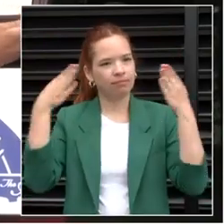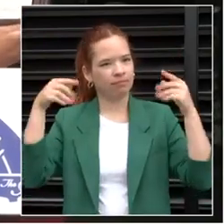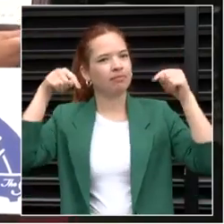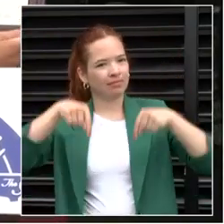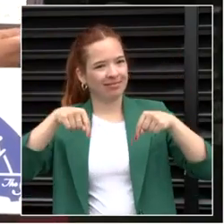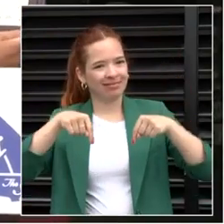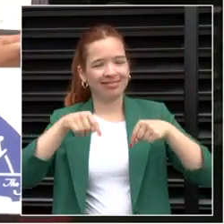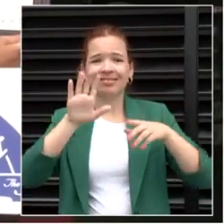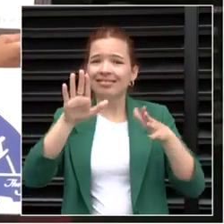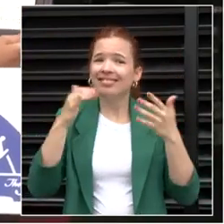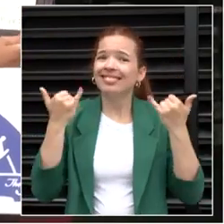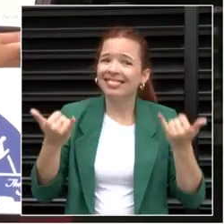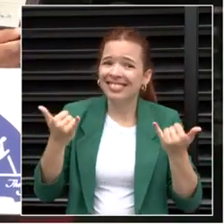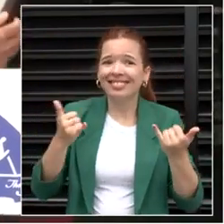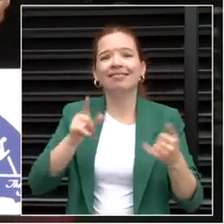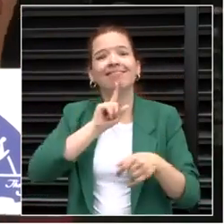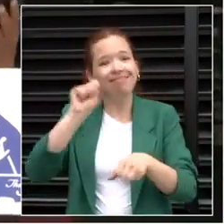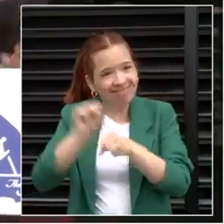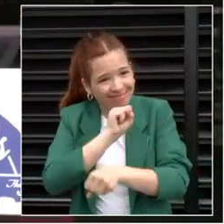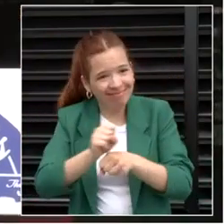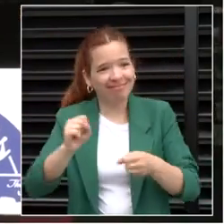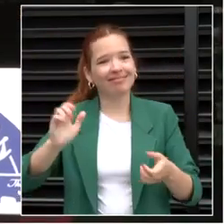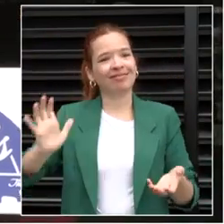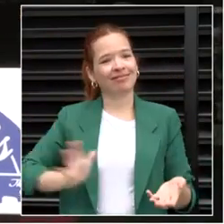the 930 Club Day in Washington, D.C.